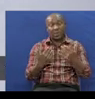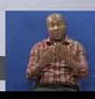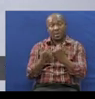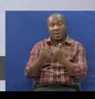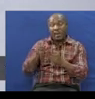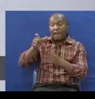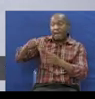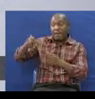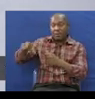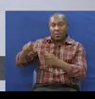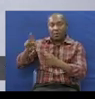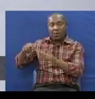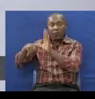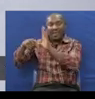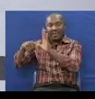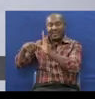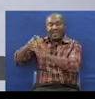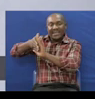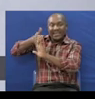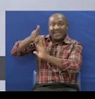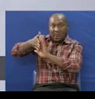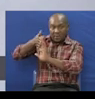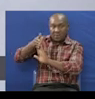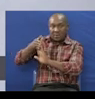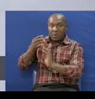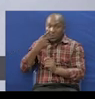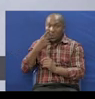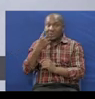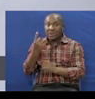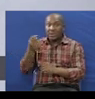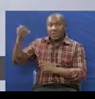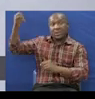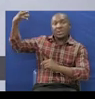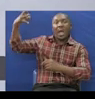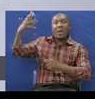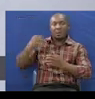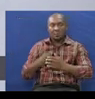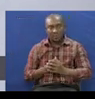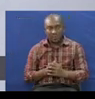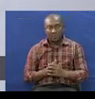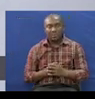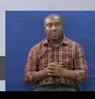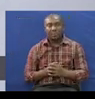from west to the east,